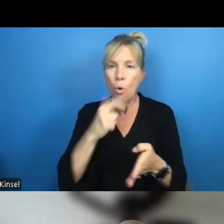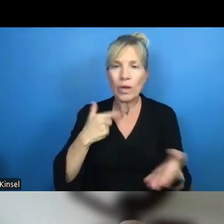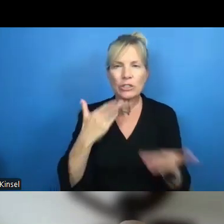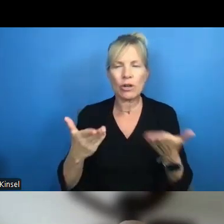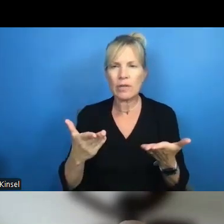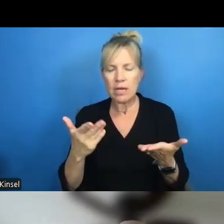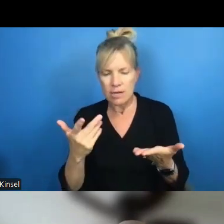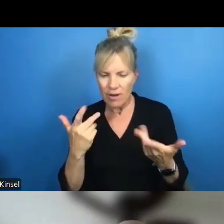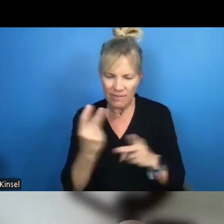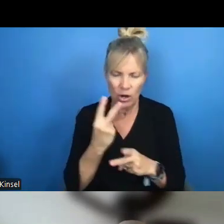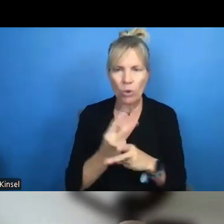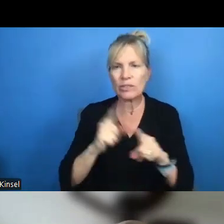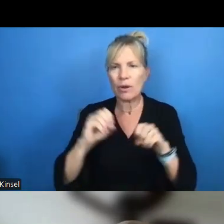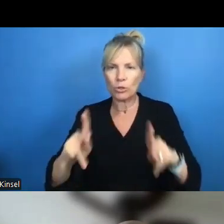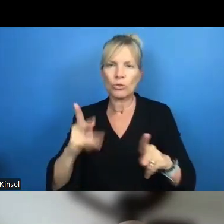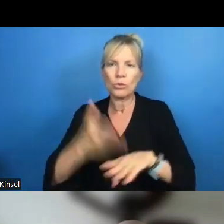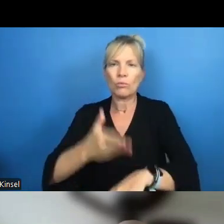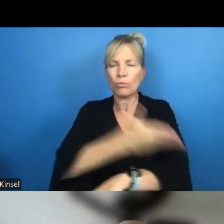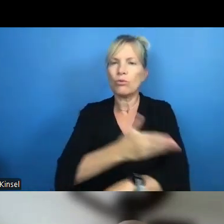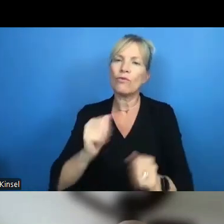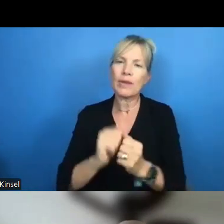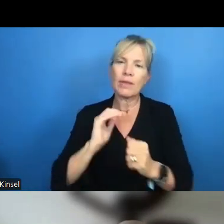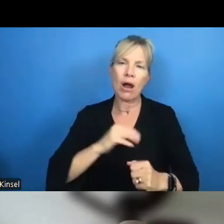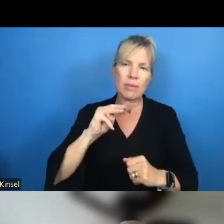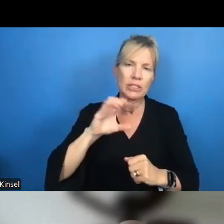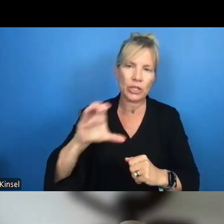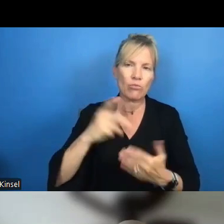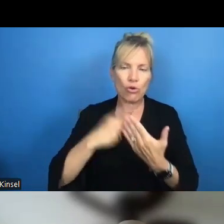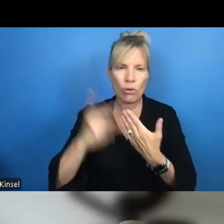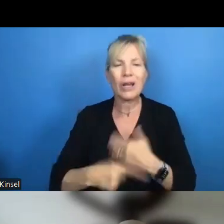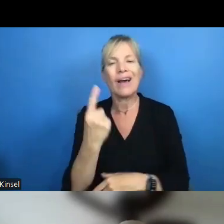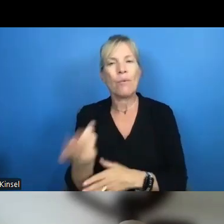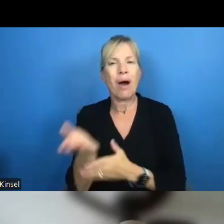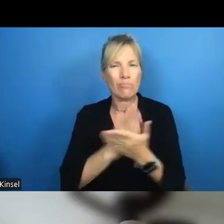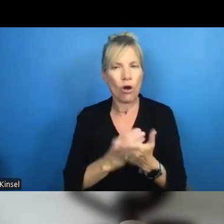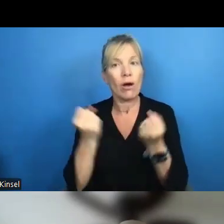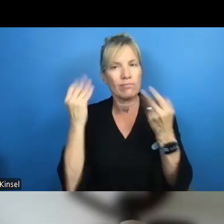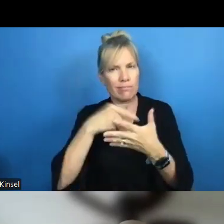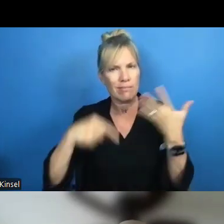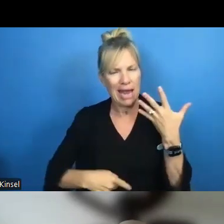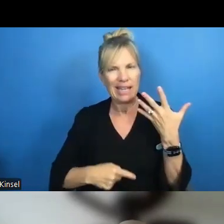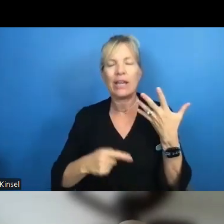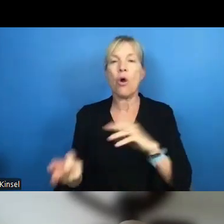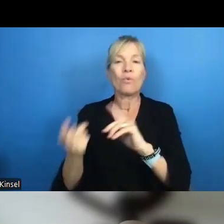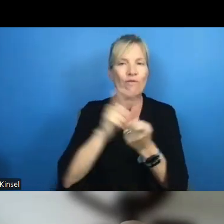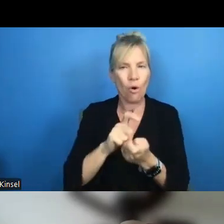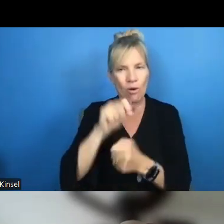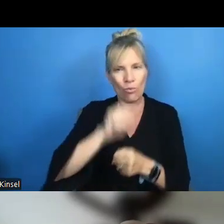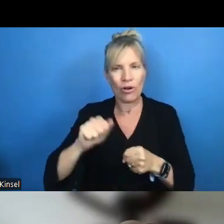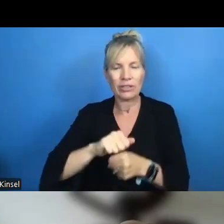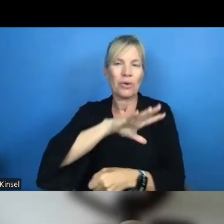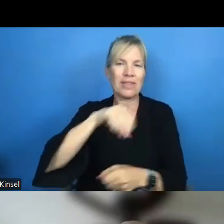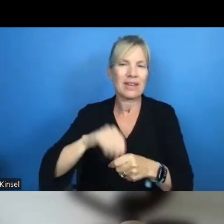for opportunities to make improvements across our managed care program. So this was one piece of many larger reform efforts within our managed